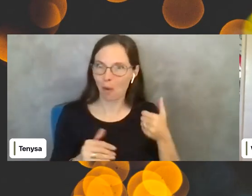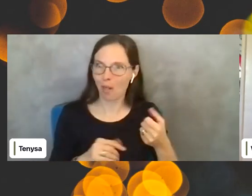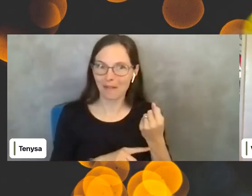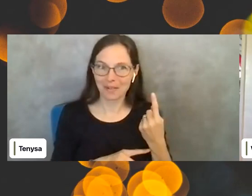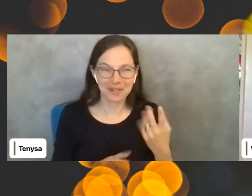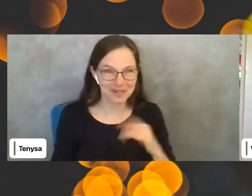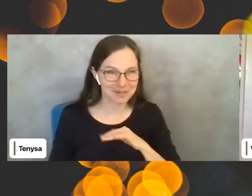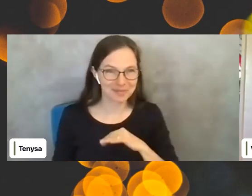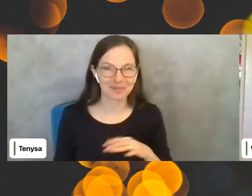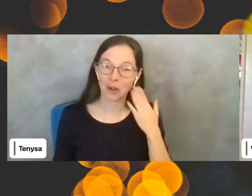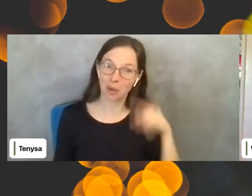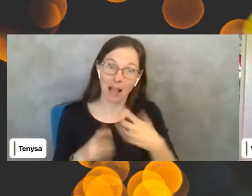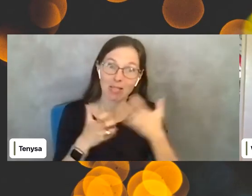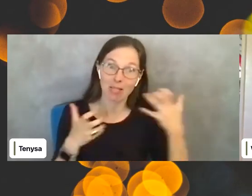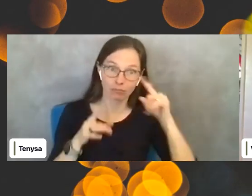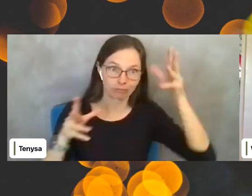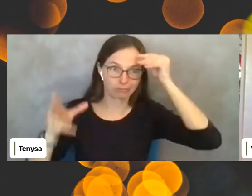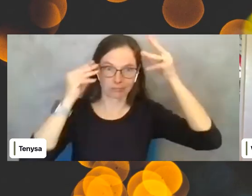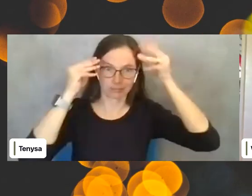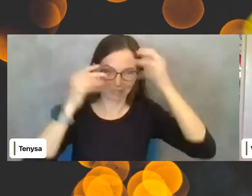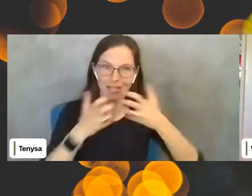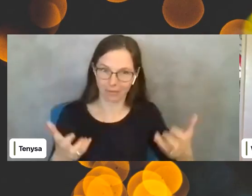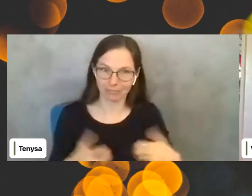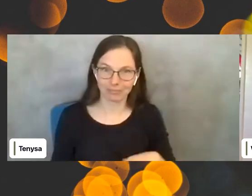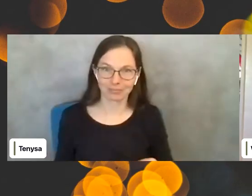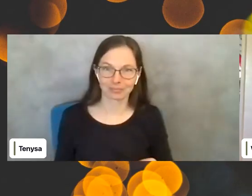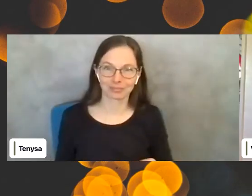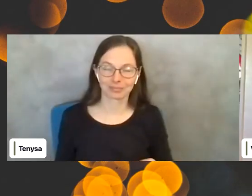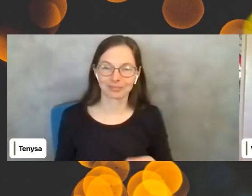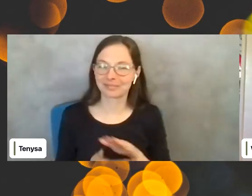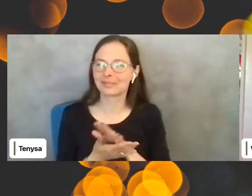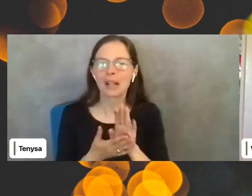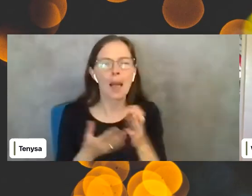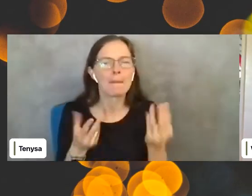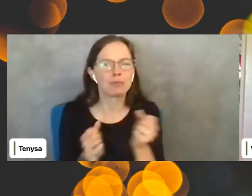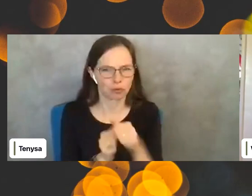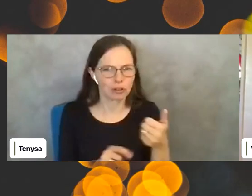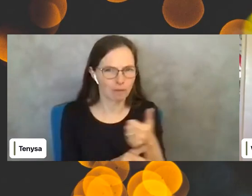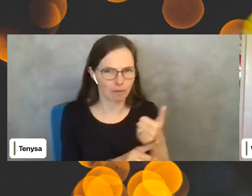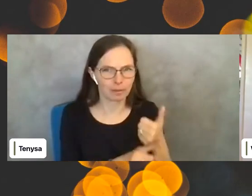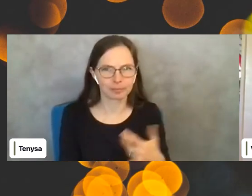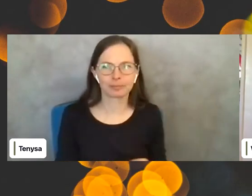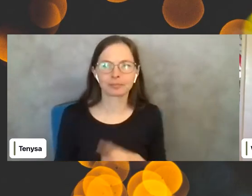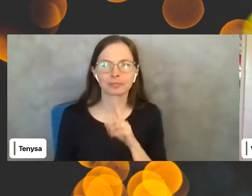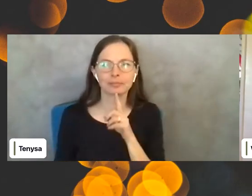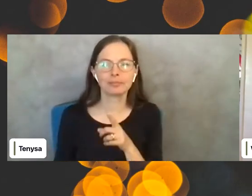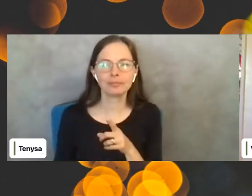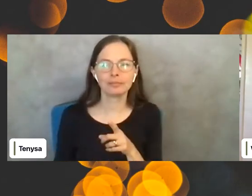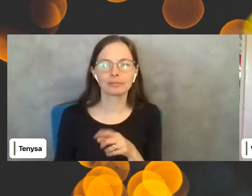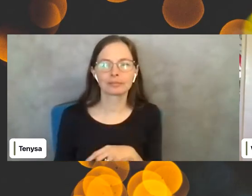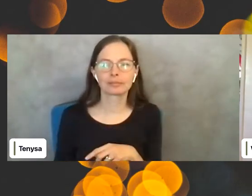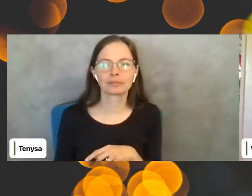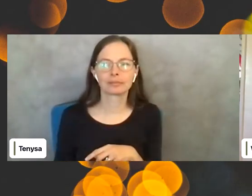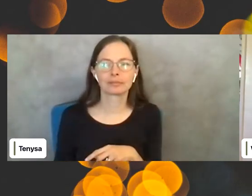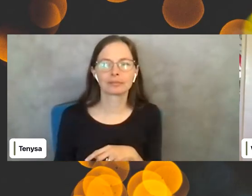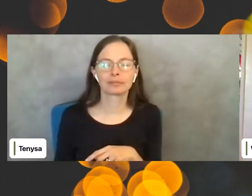Jesus, it's a lot to take in. It's a lot to take in. Be nice and easy on yourselves. Really give your